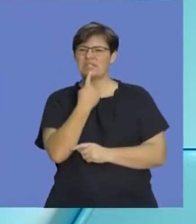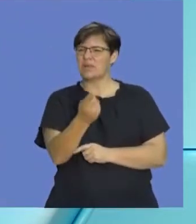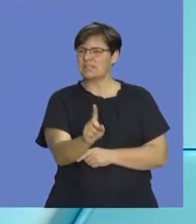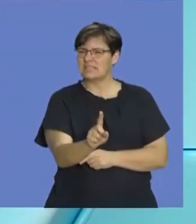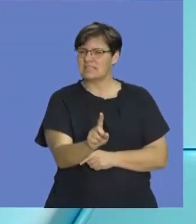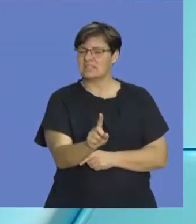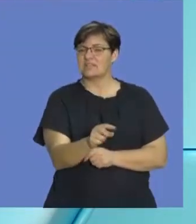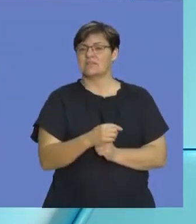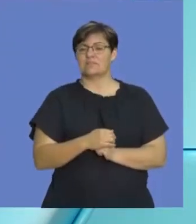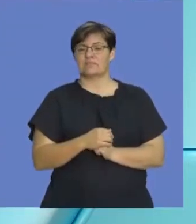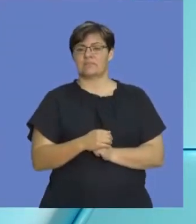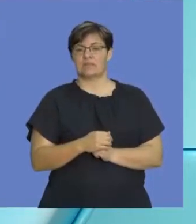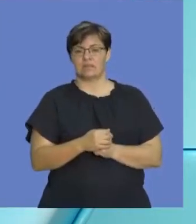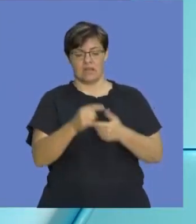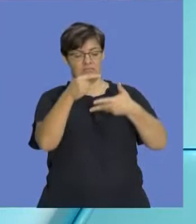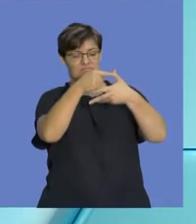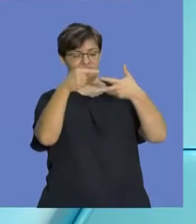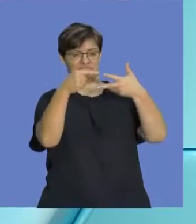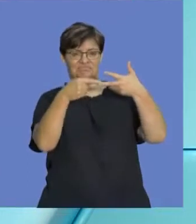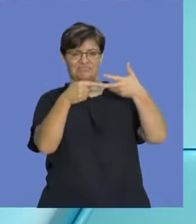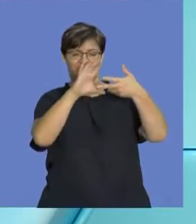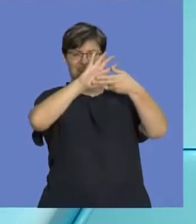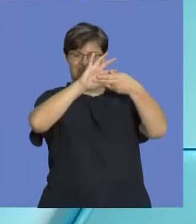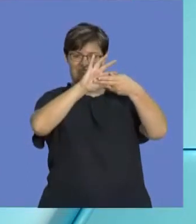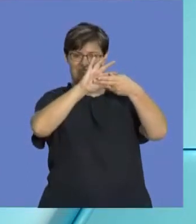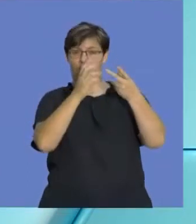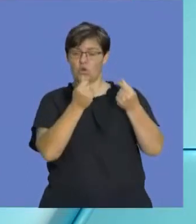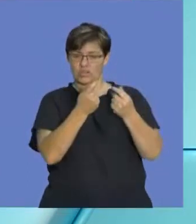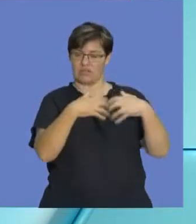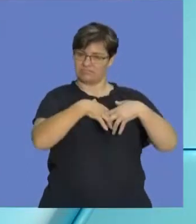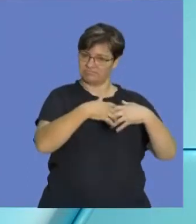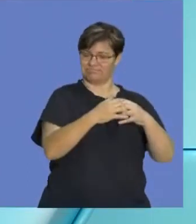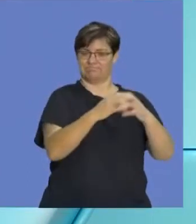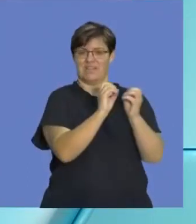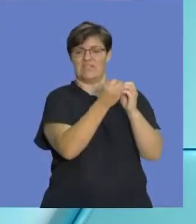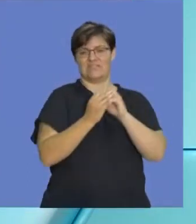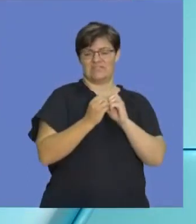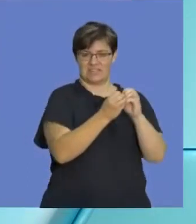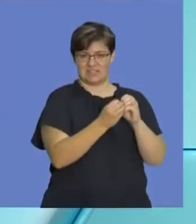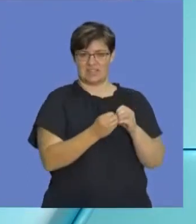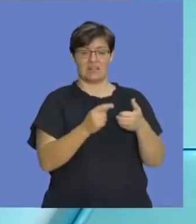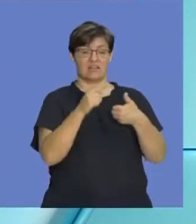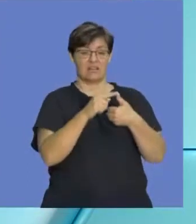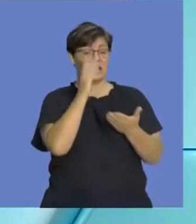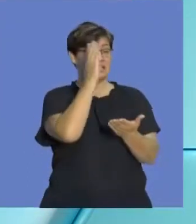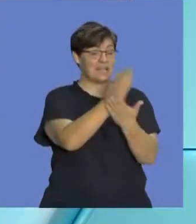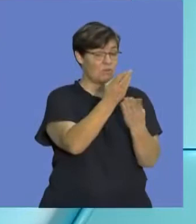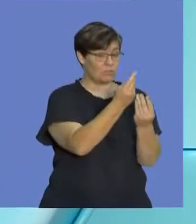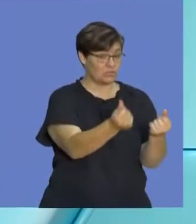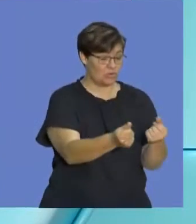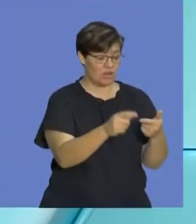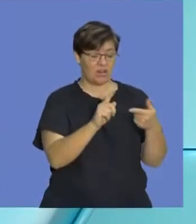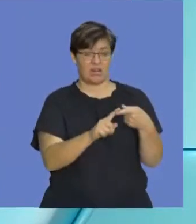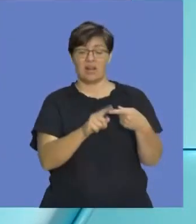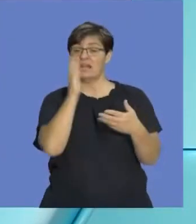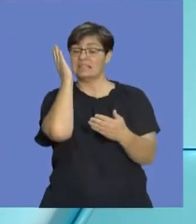3 cost components to the manufacturing of a product. What are they? Direct material, direct